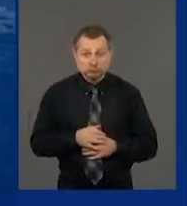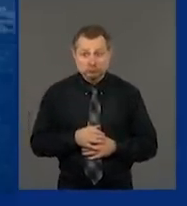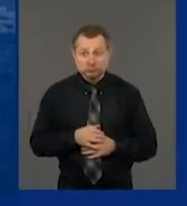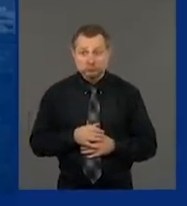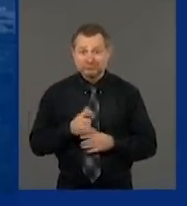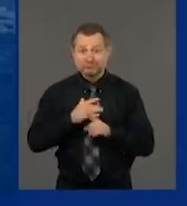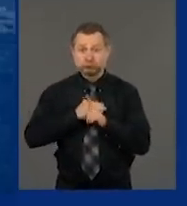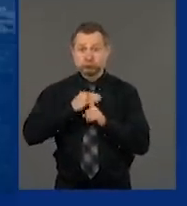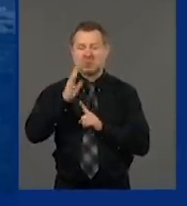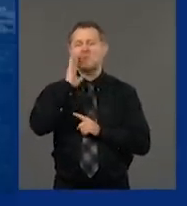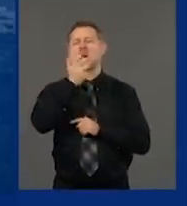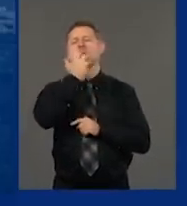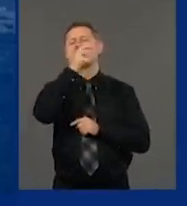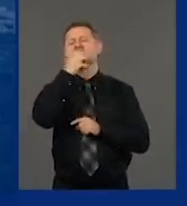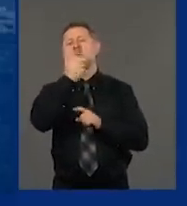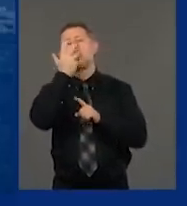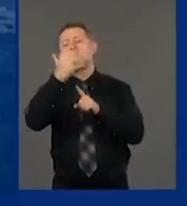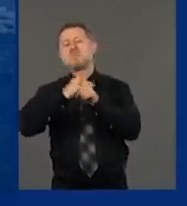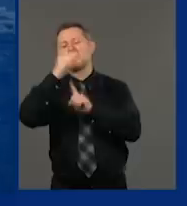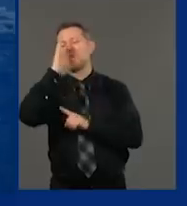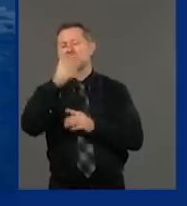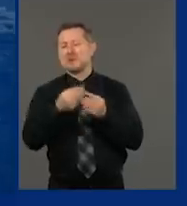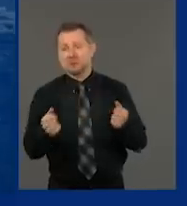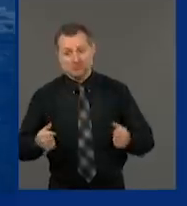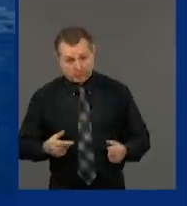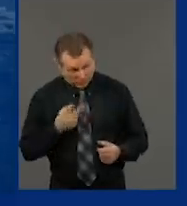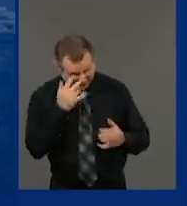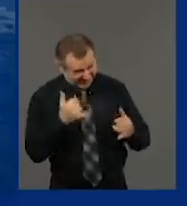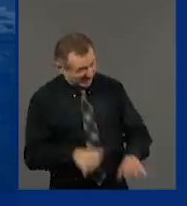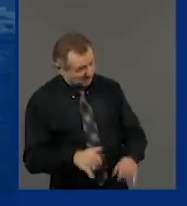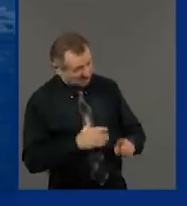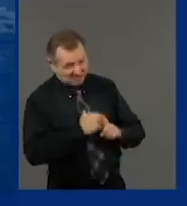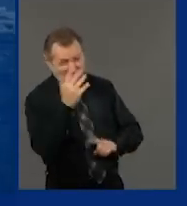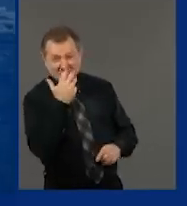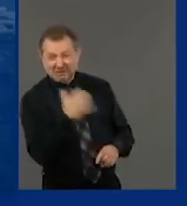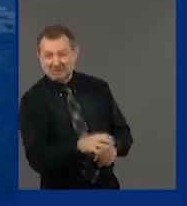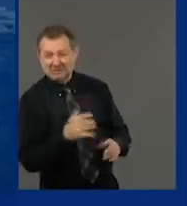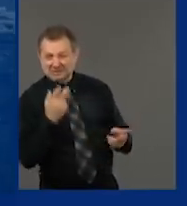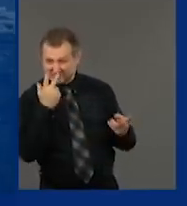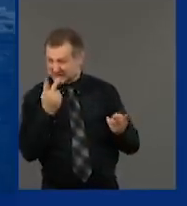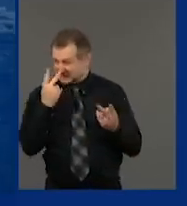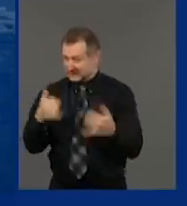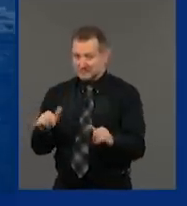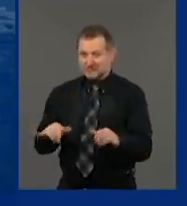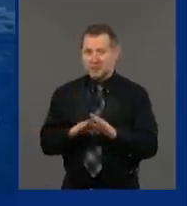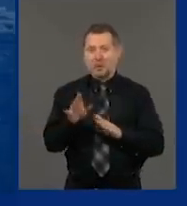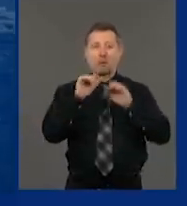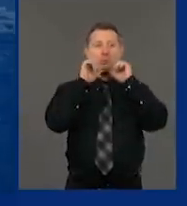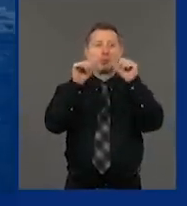a miracle. It didn't go away. There was no miracle. You denied reality.